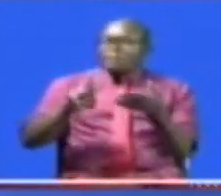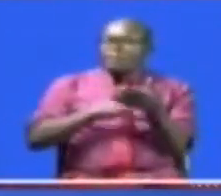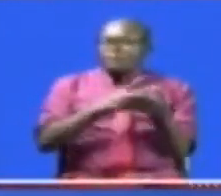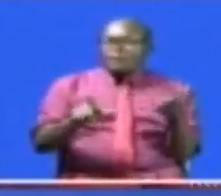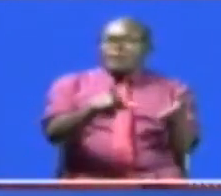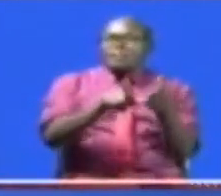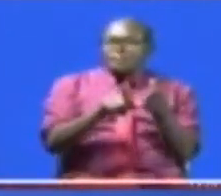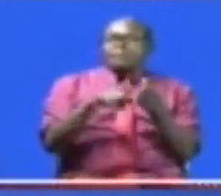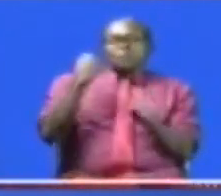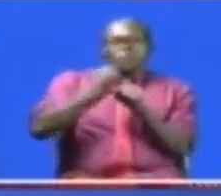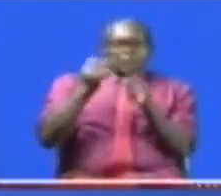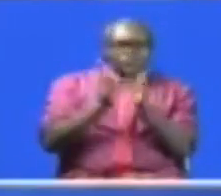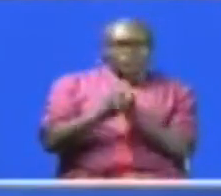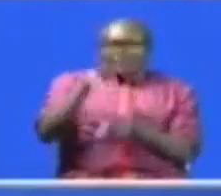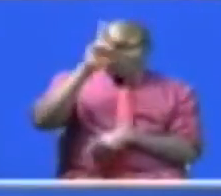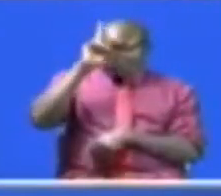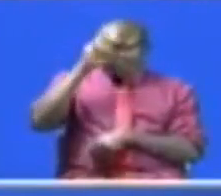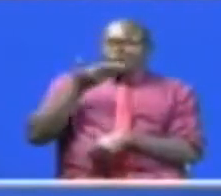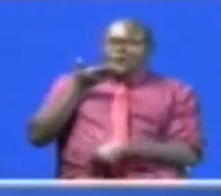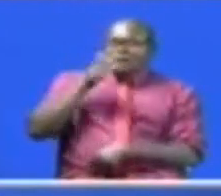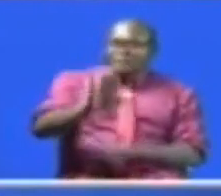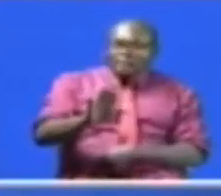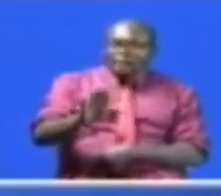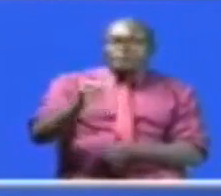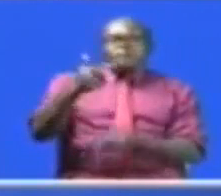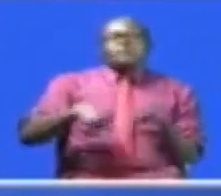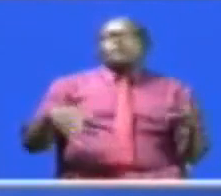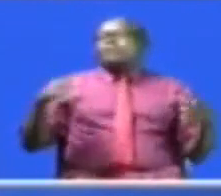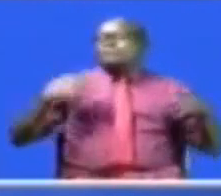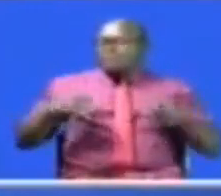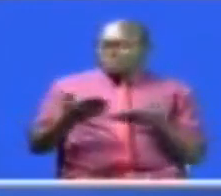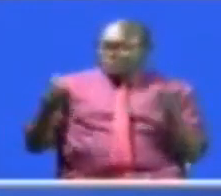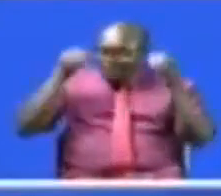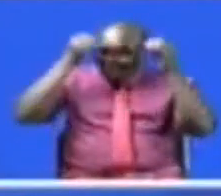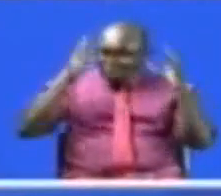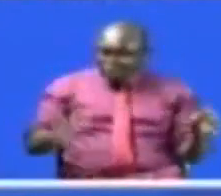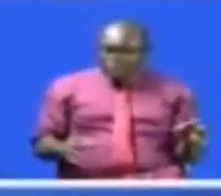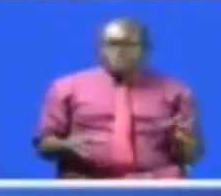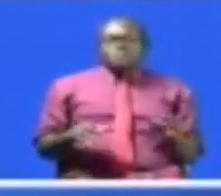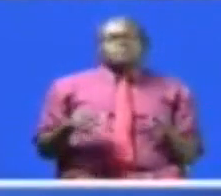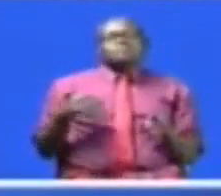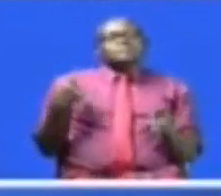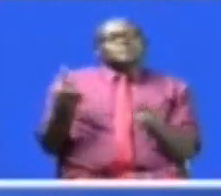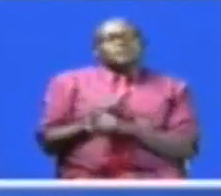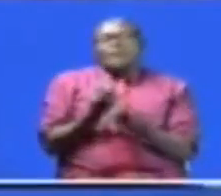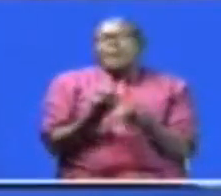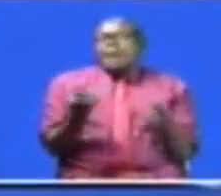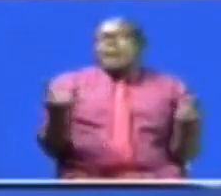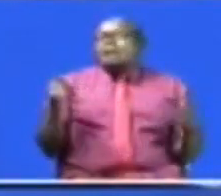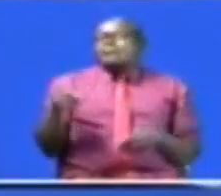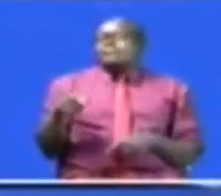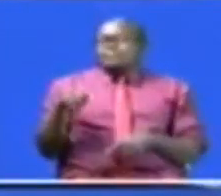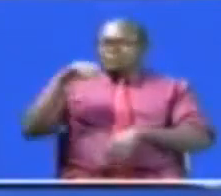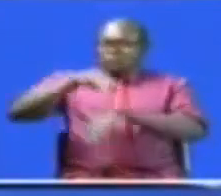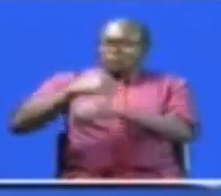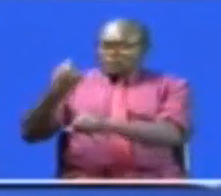with the assistance of law enforcers, feedback, especially from unemployed defaulters, went viral on various social platforms. So